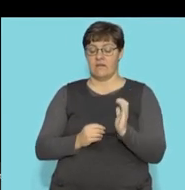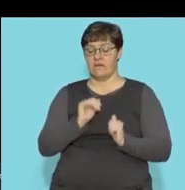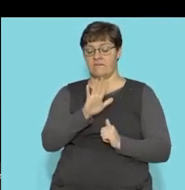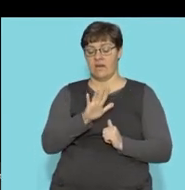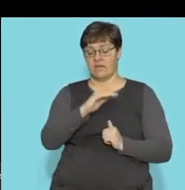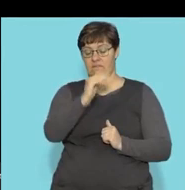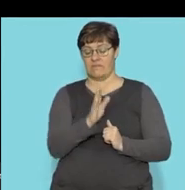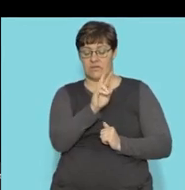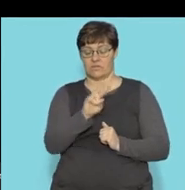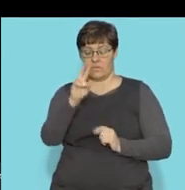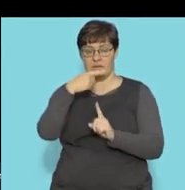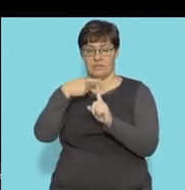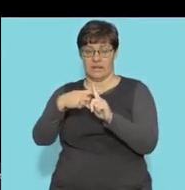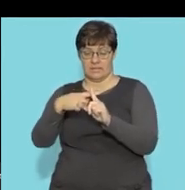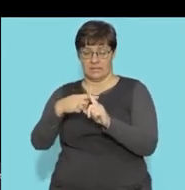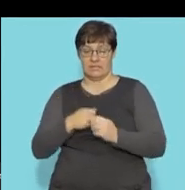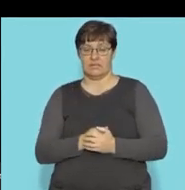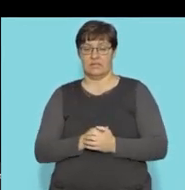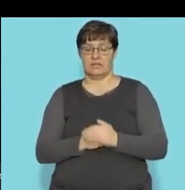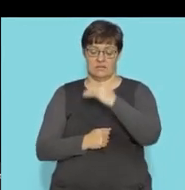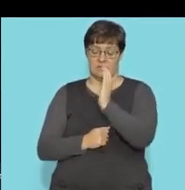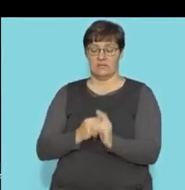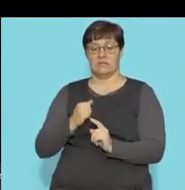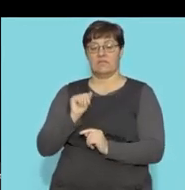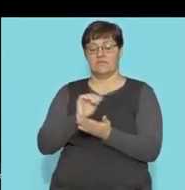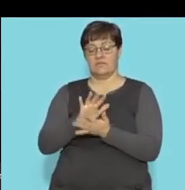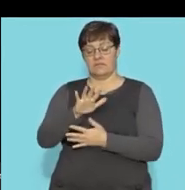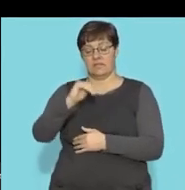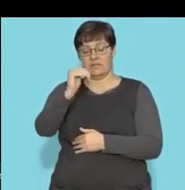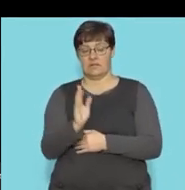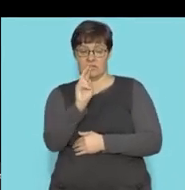So we've got 5 squared plus